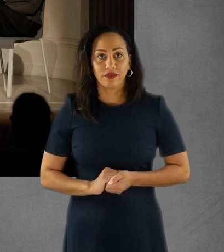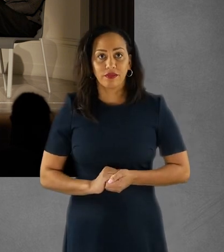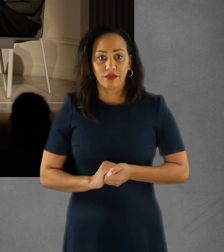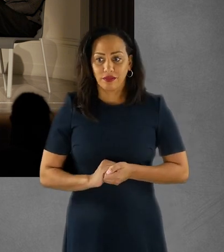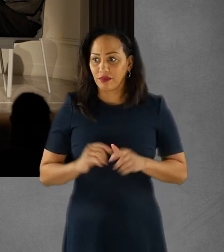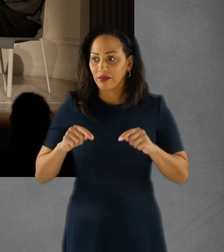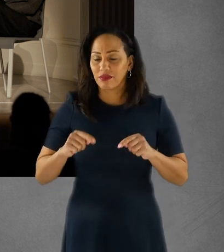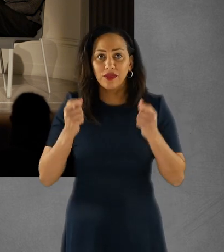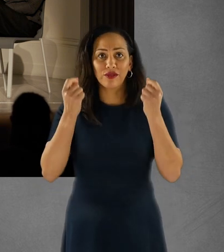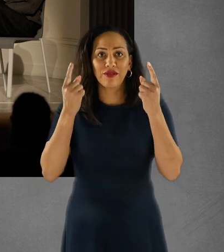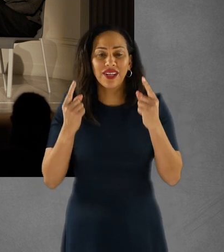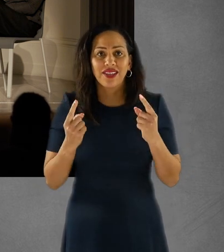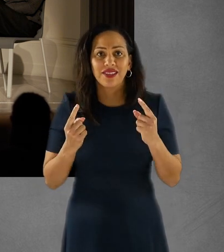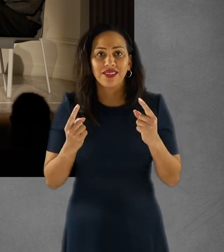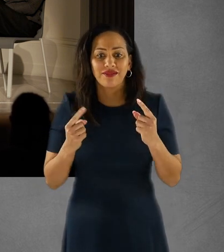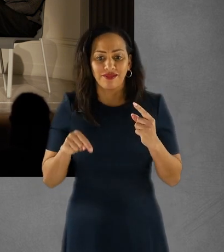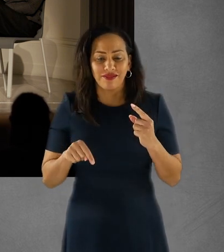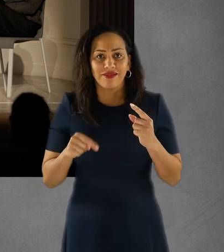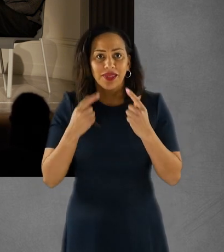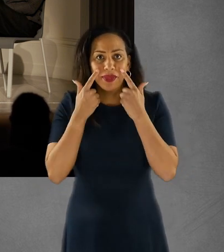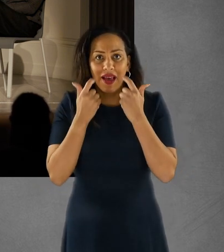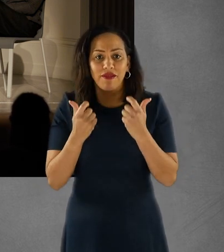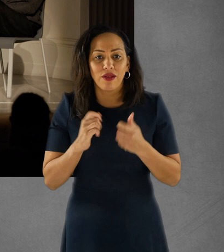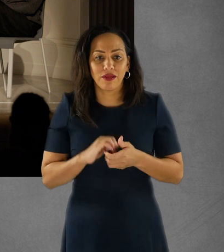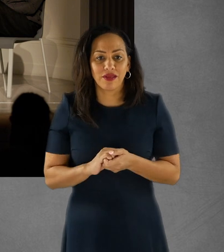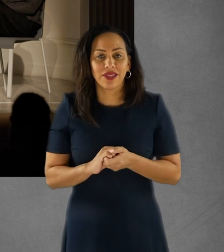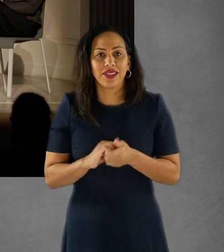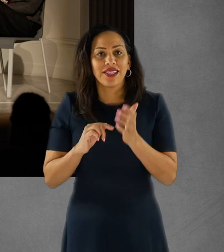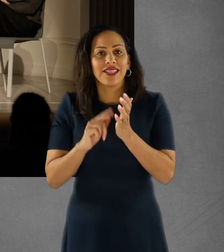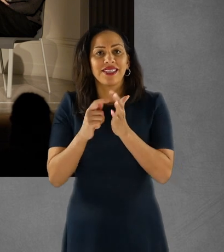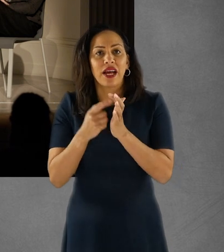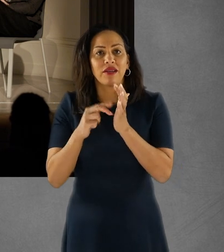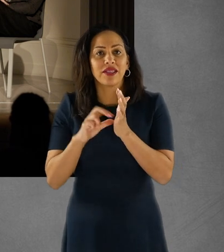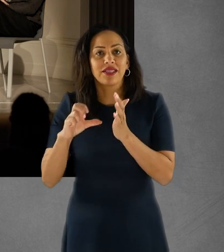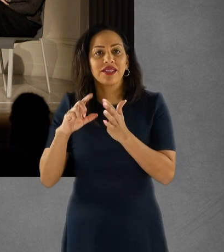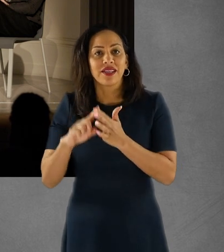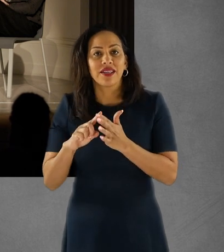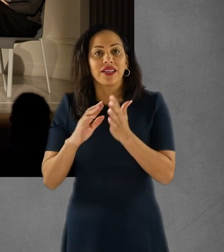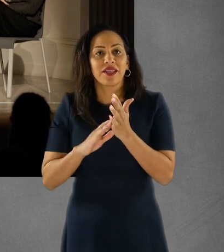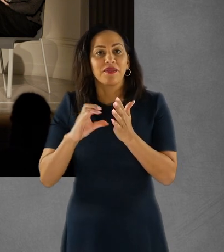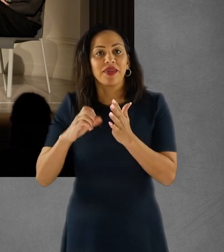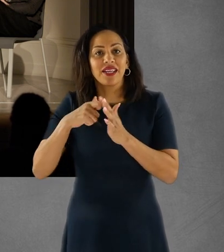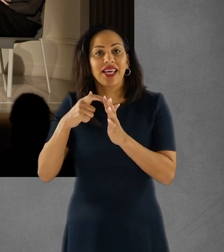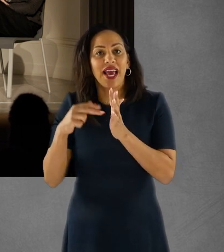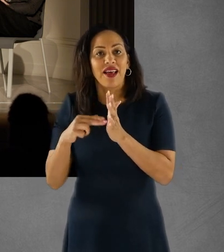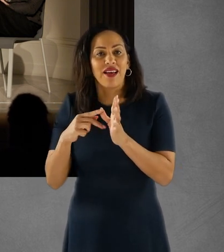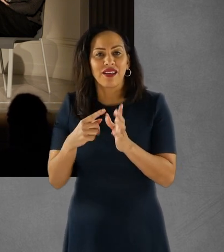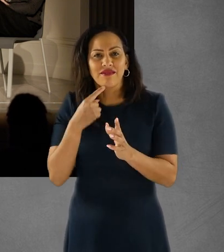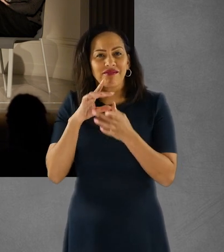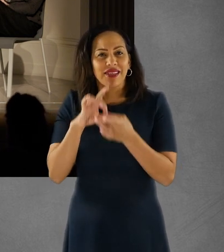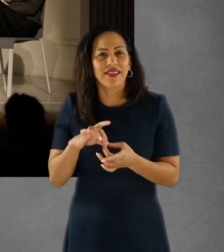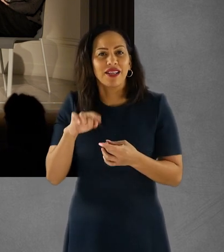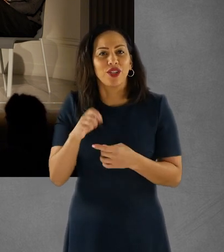Terence McKenna used to say in the 70s about taking LSD. If we all just took LSD, then we would all realize that everything is alive and has consciousness, and